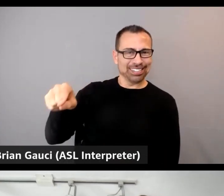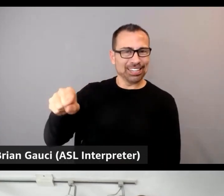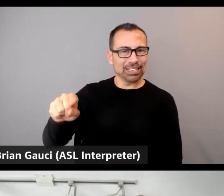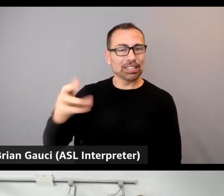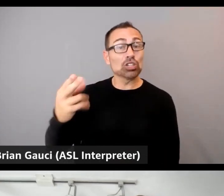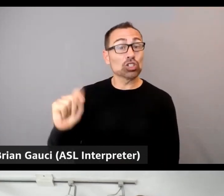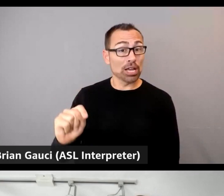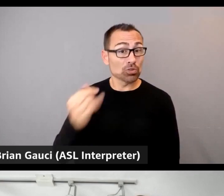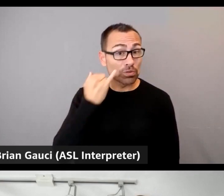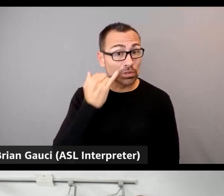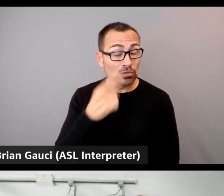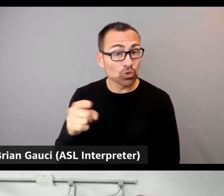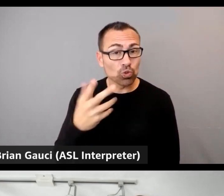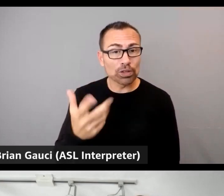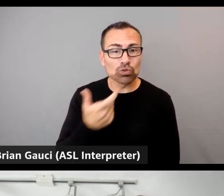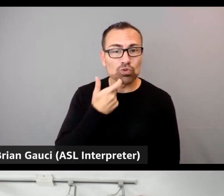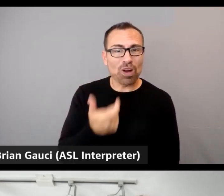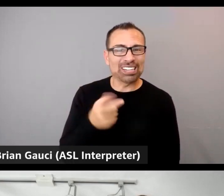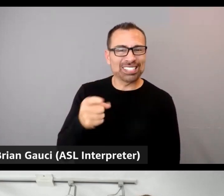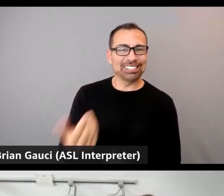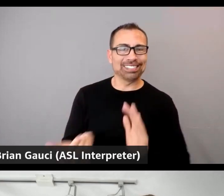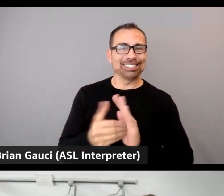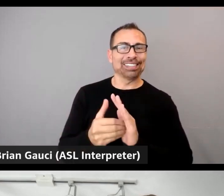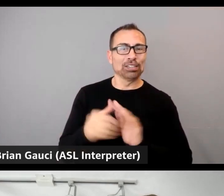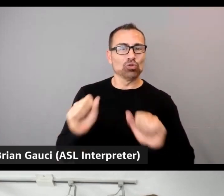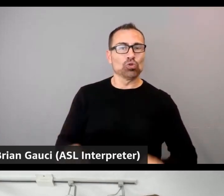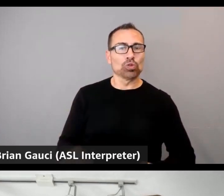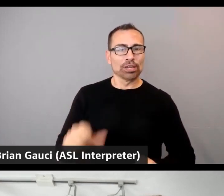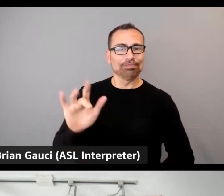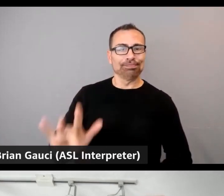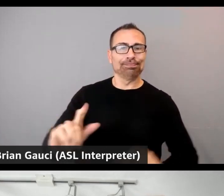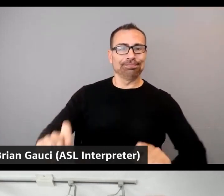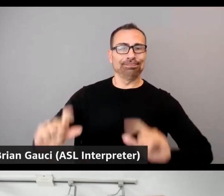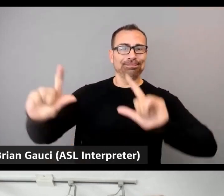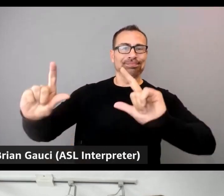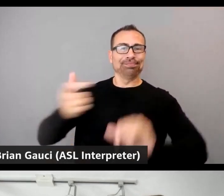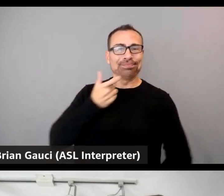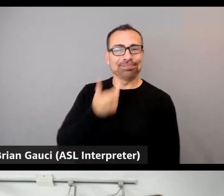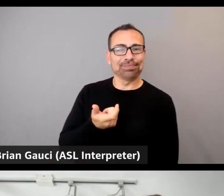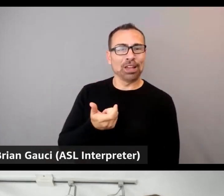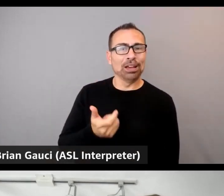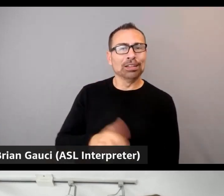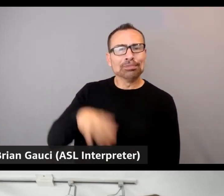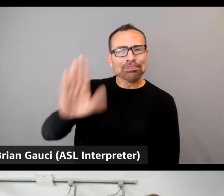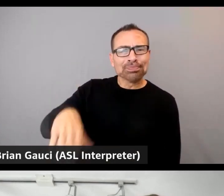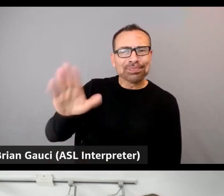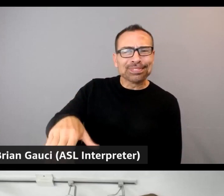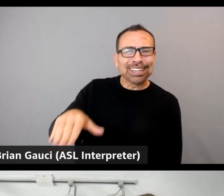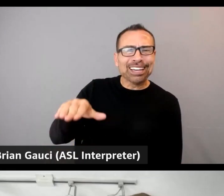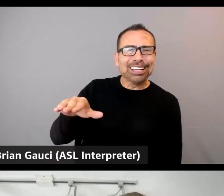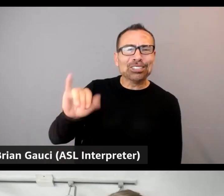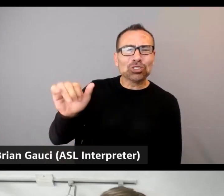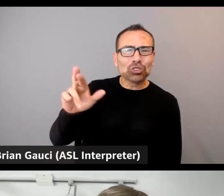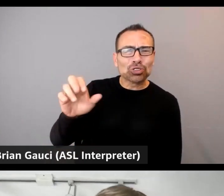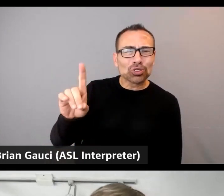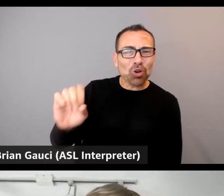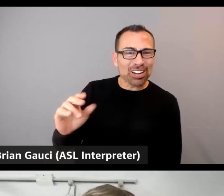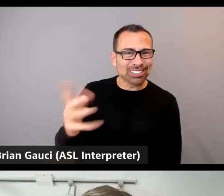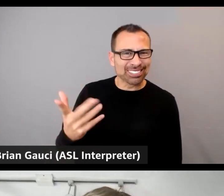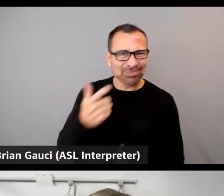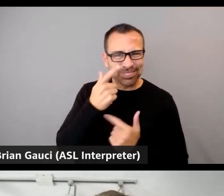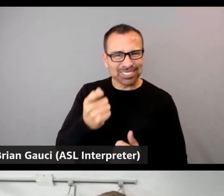wanted to rewatch this episode. Jordan, I think we should see a demo. Right? Absolutely. Let's see it. I want to see the